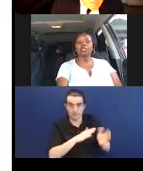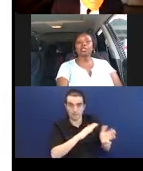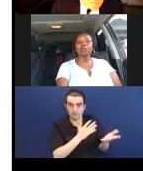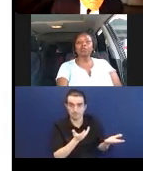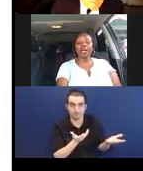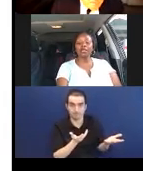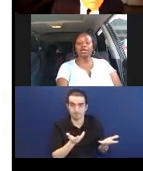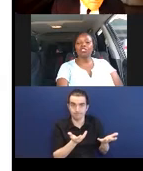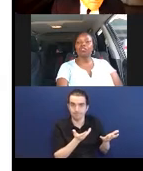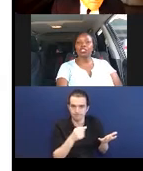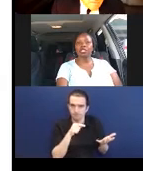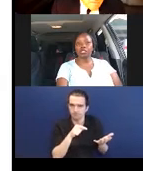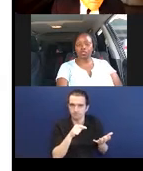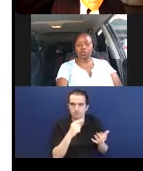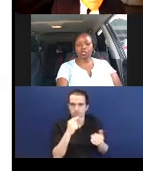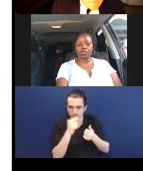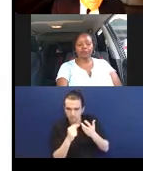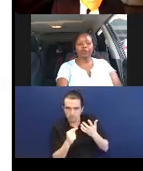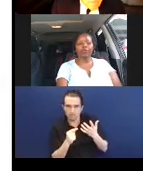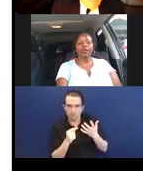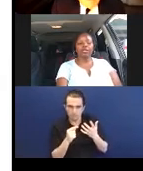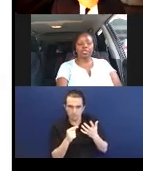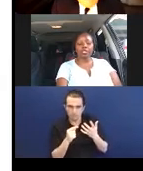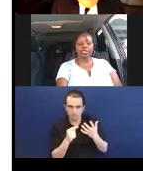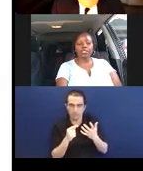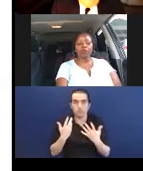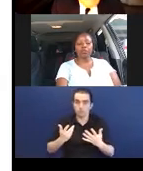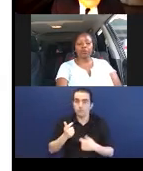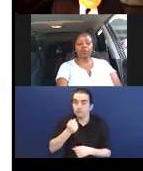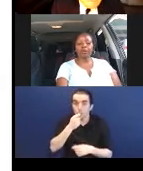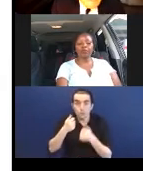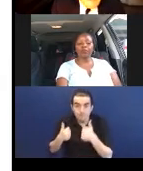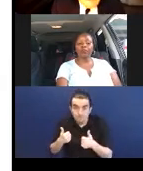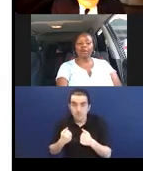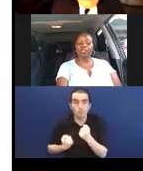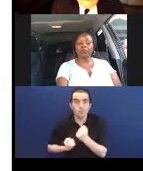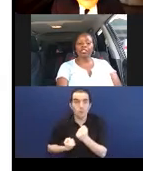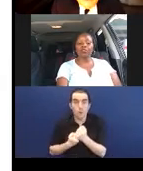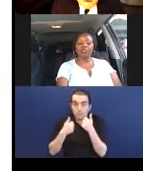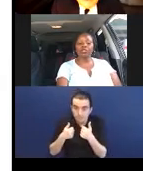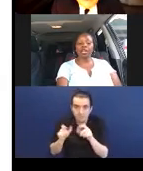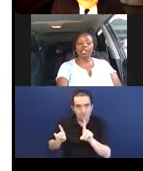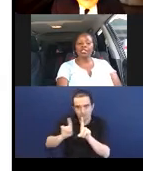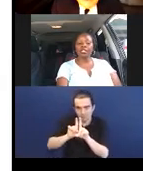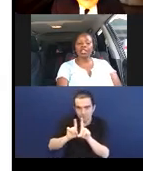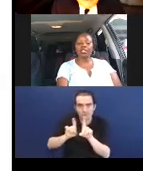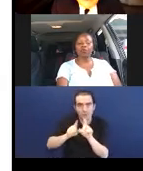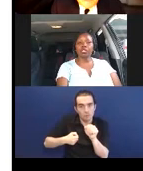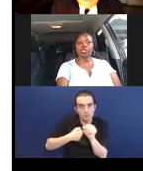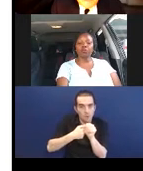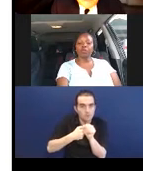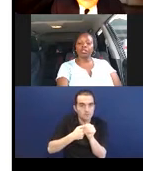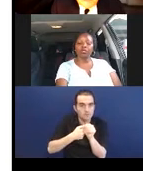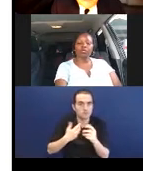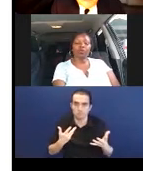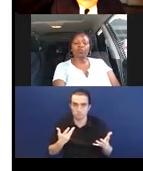has sometimes had tragic results. Serious and multiple human rights violations against